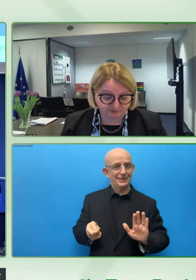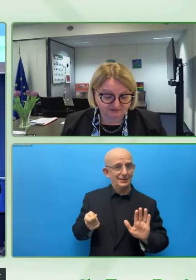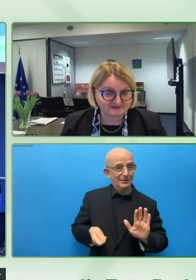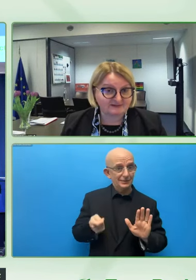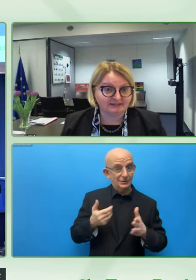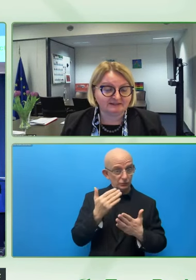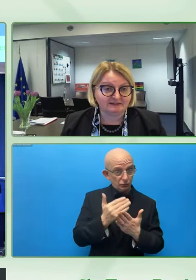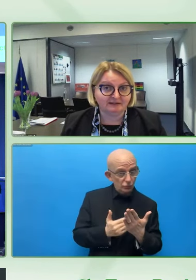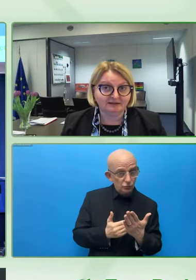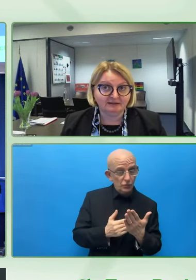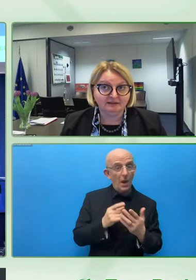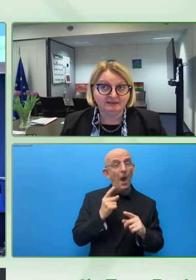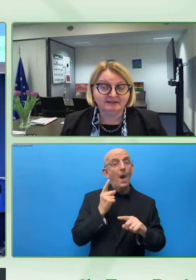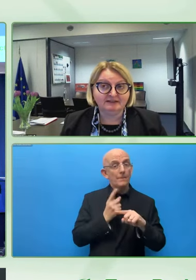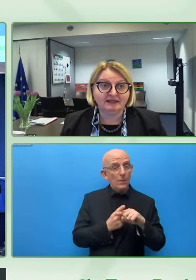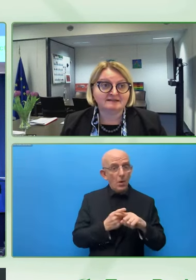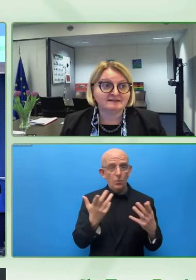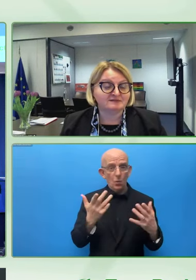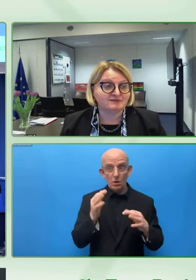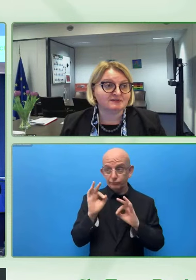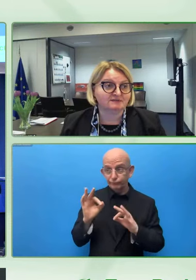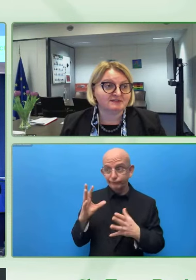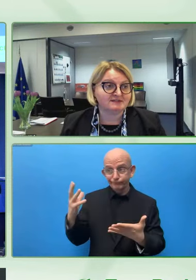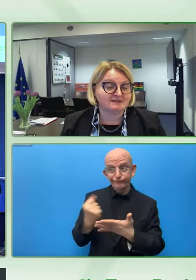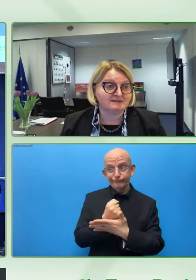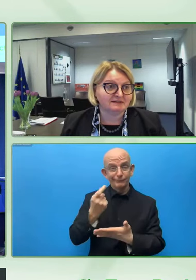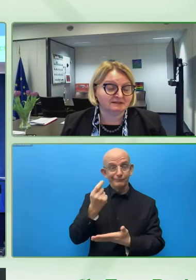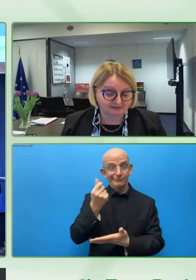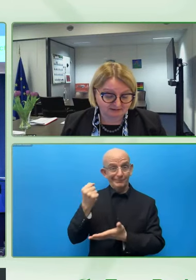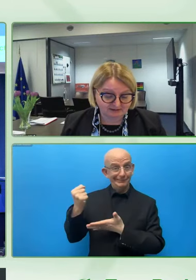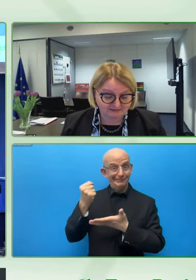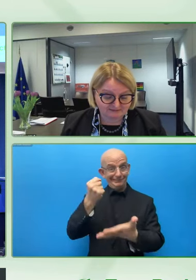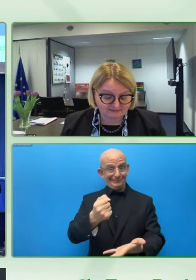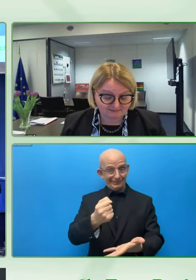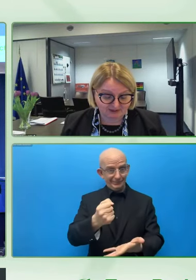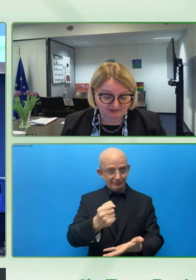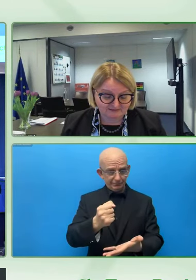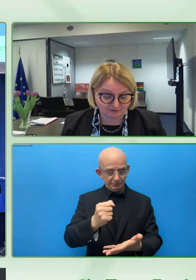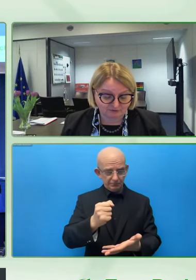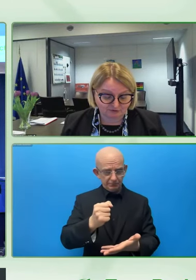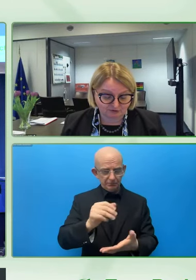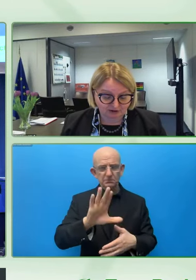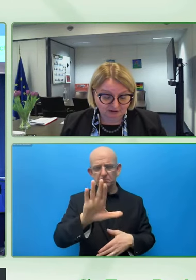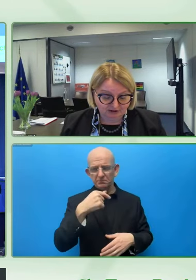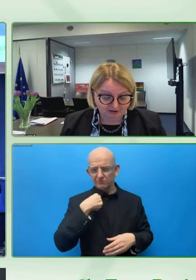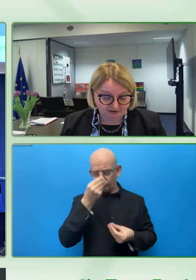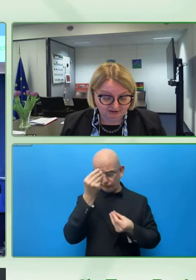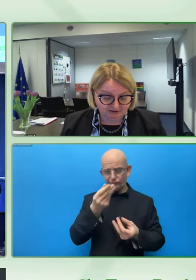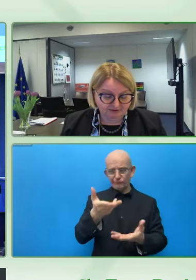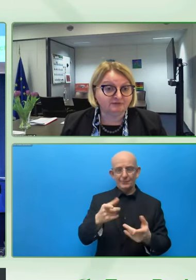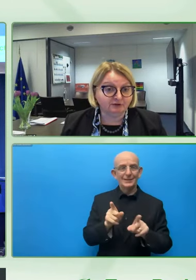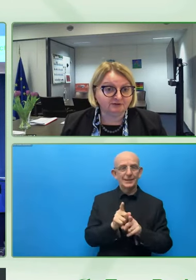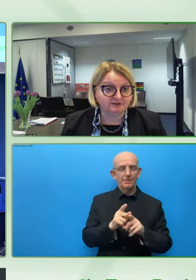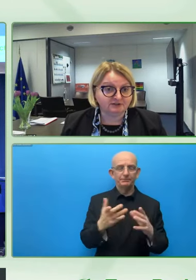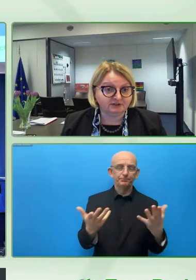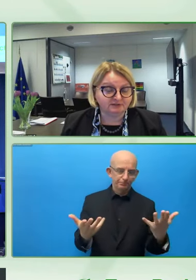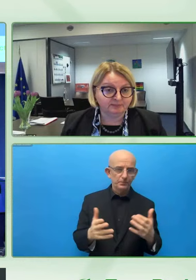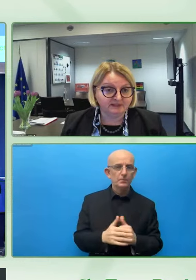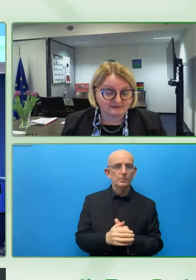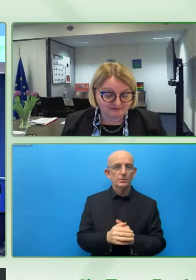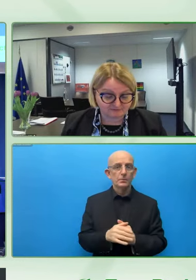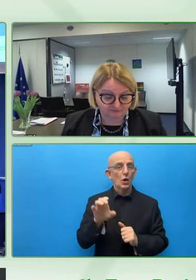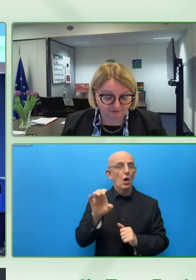for example, for the European Disability Card, the access to services is based on the